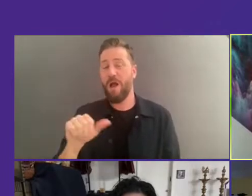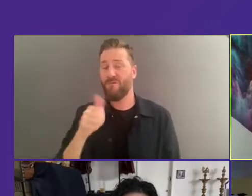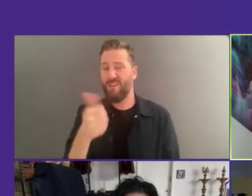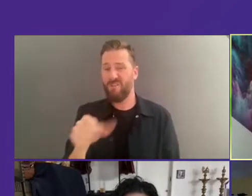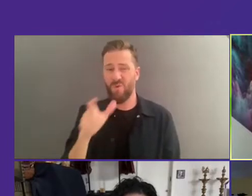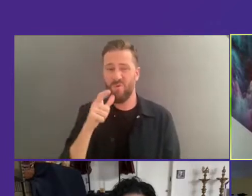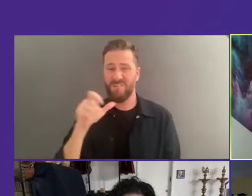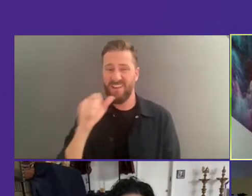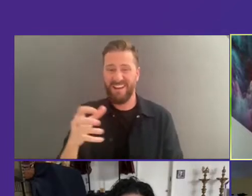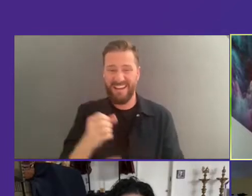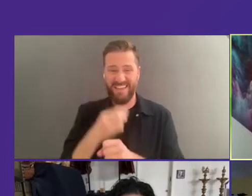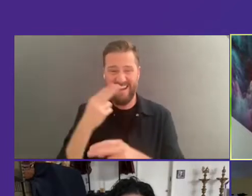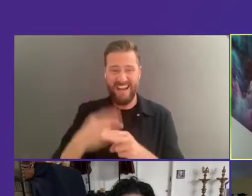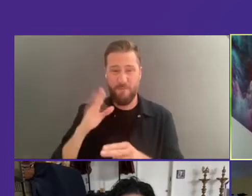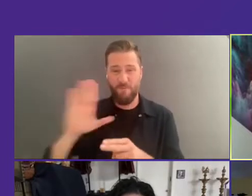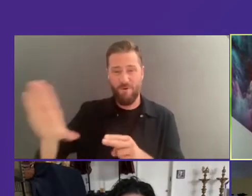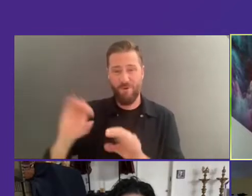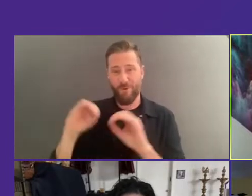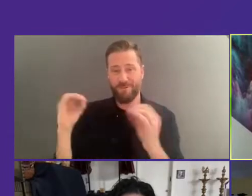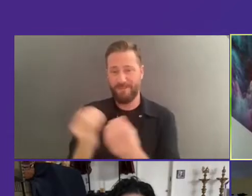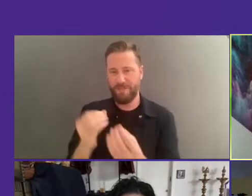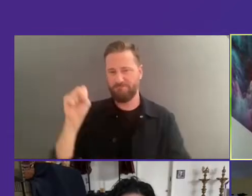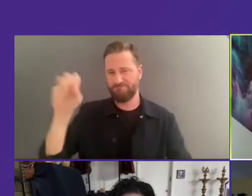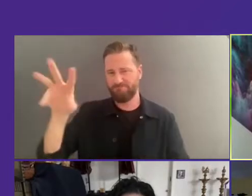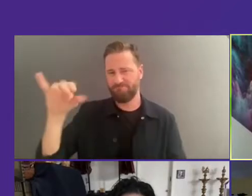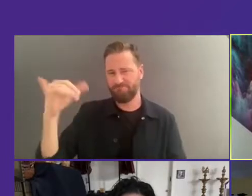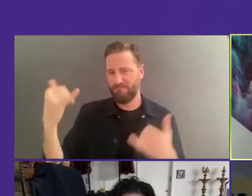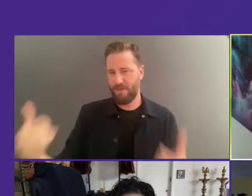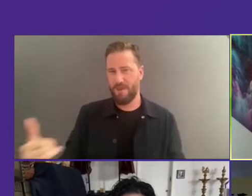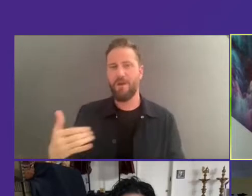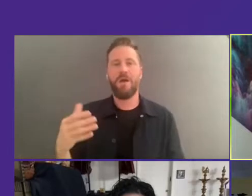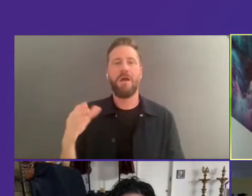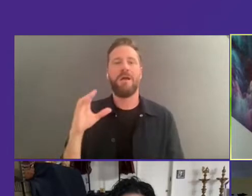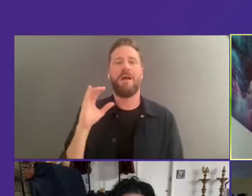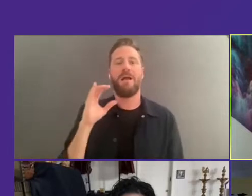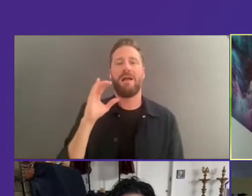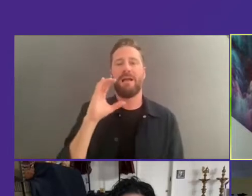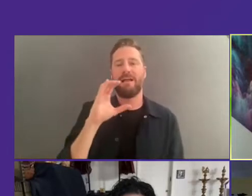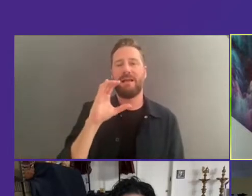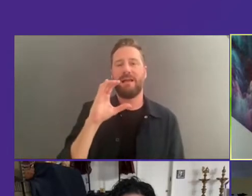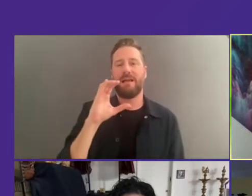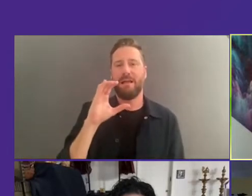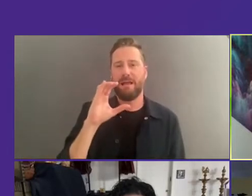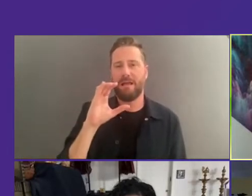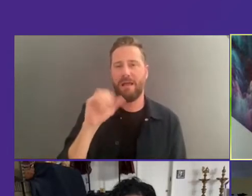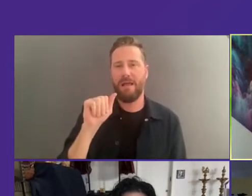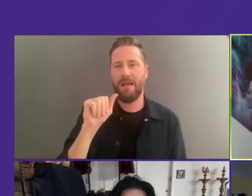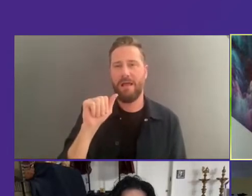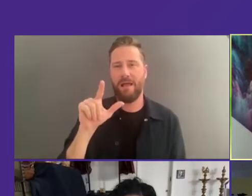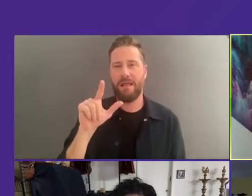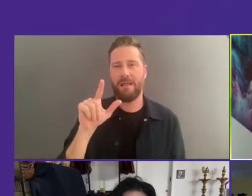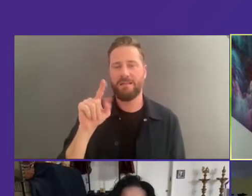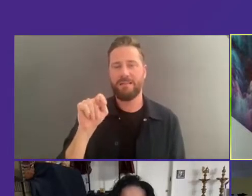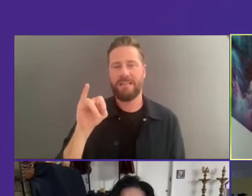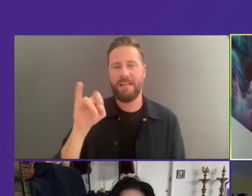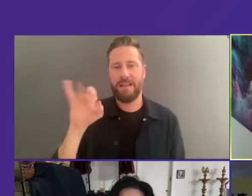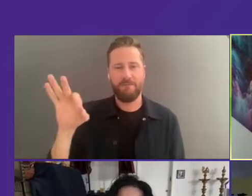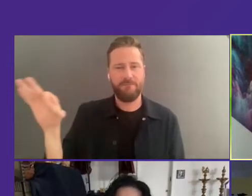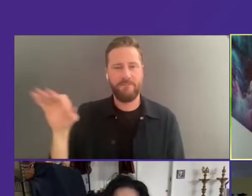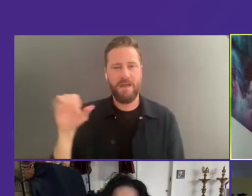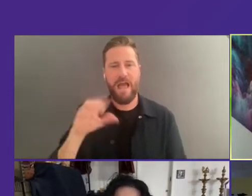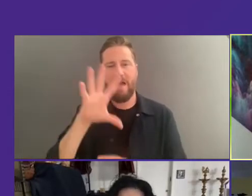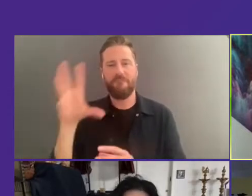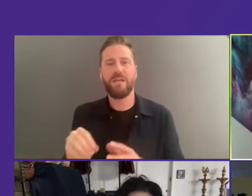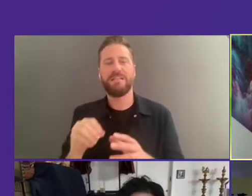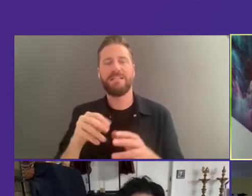of Sewaa's organization, her company it's KowTeff, African Dance Company. And